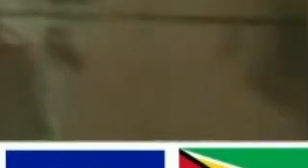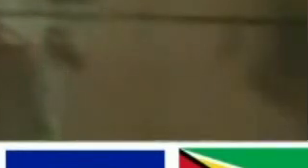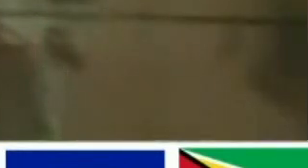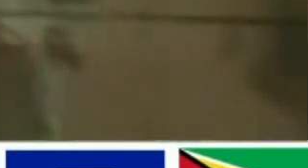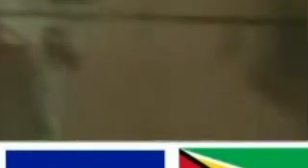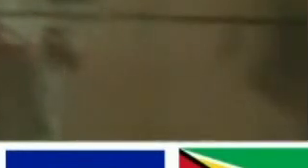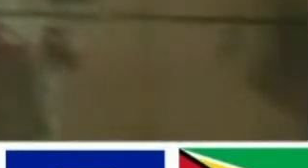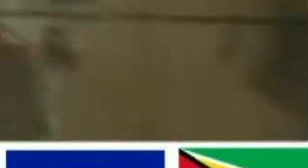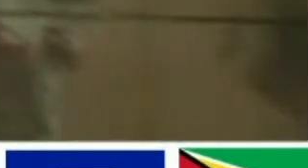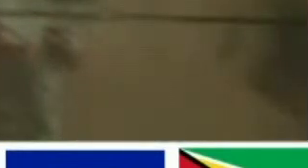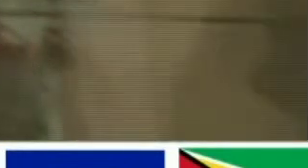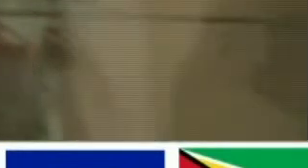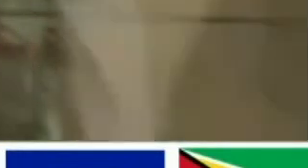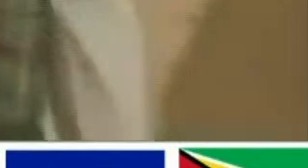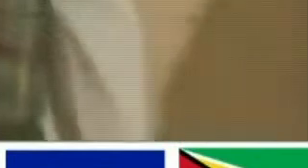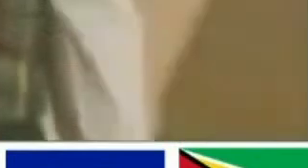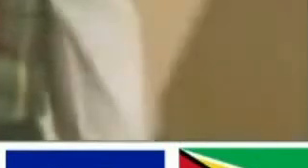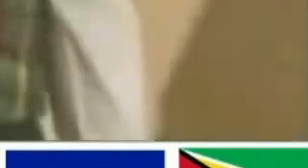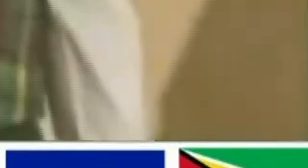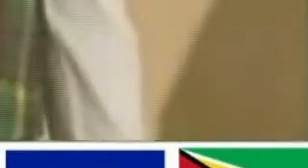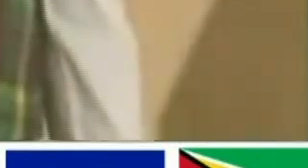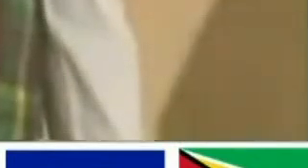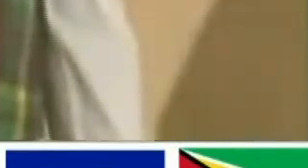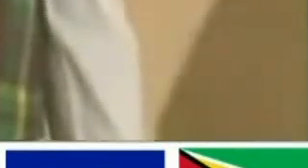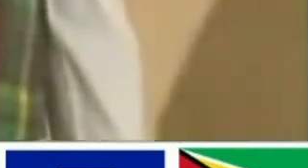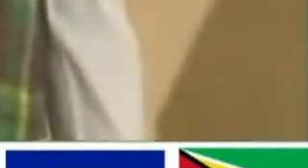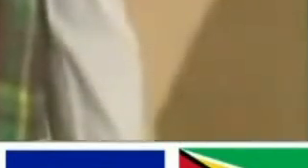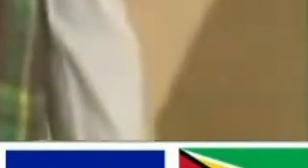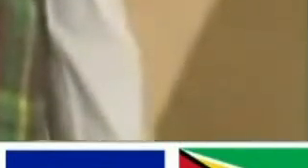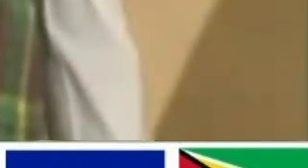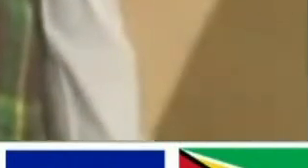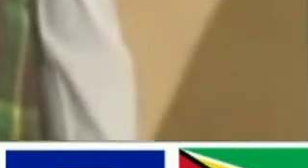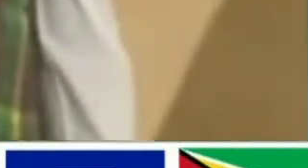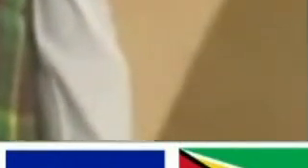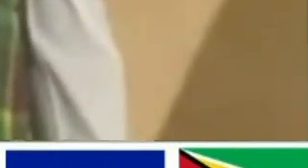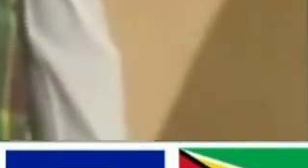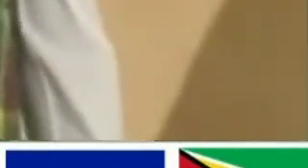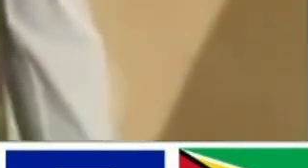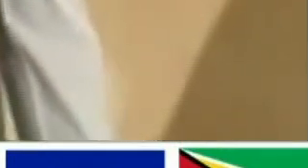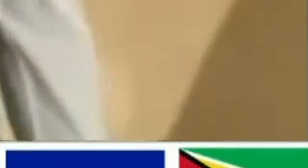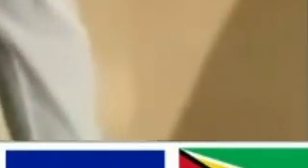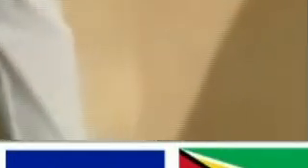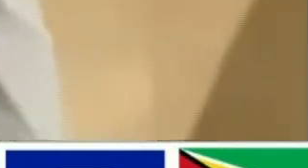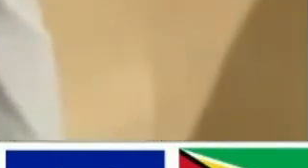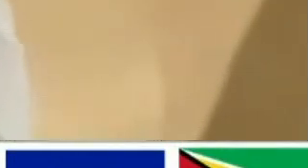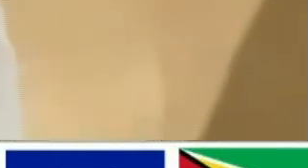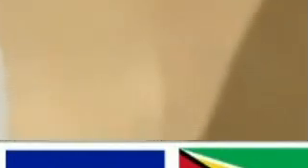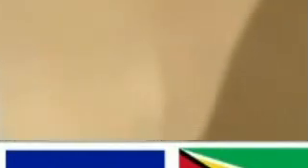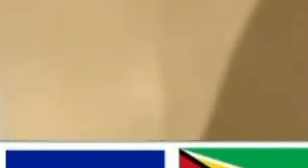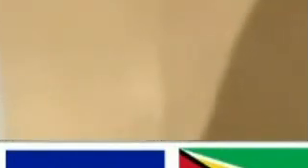and I find the strength to press on.